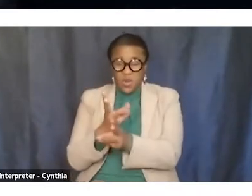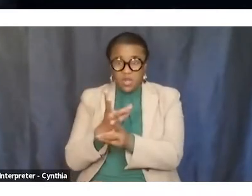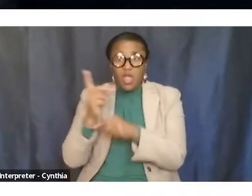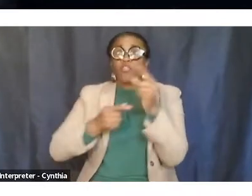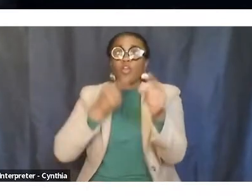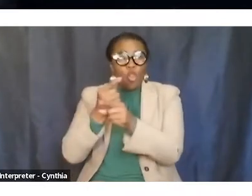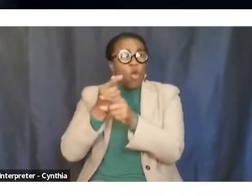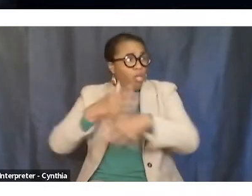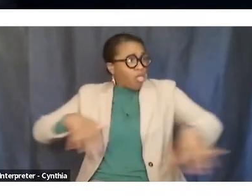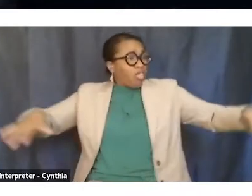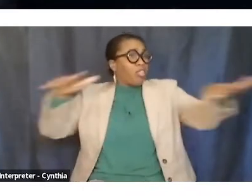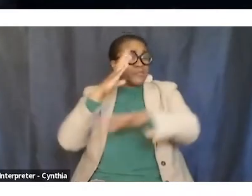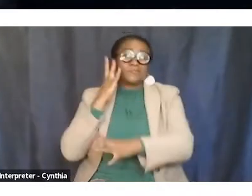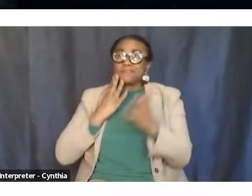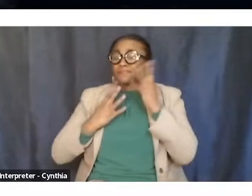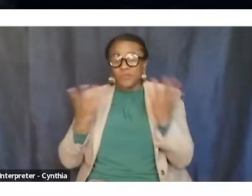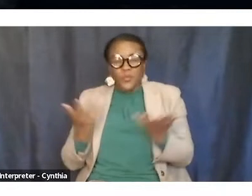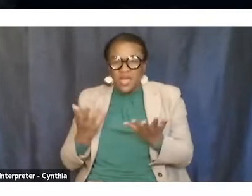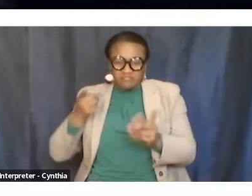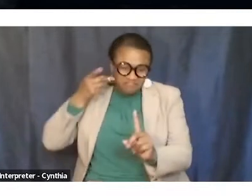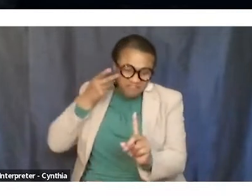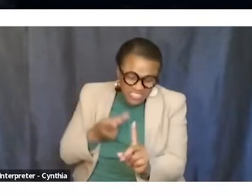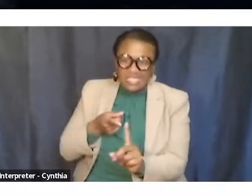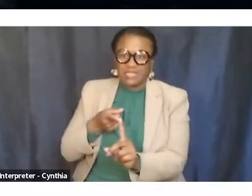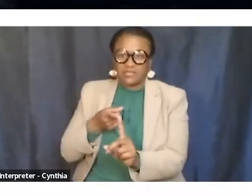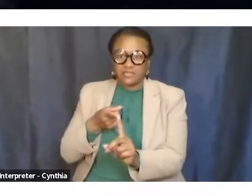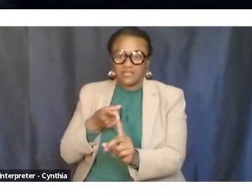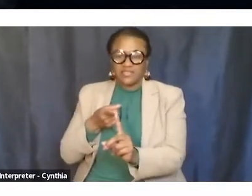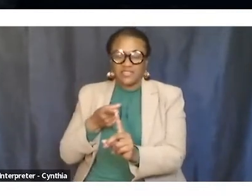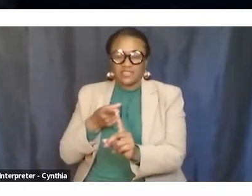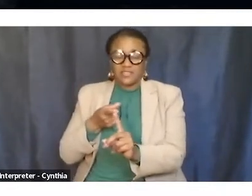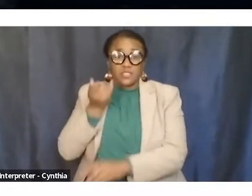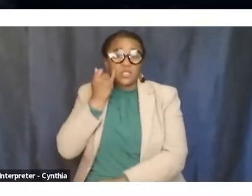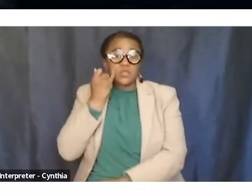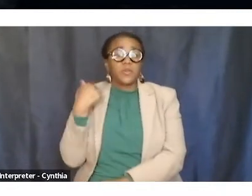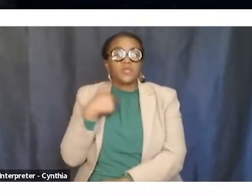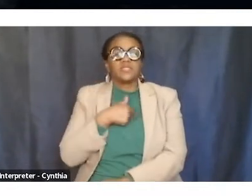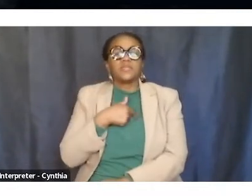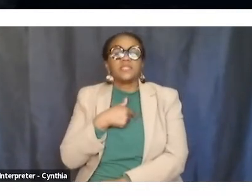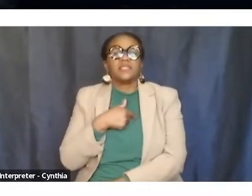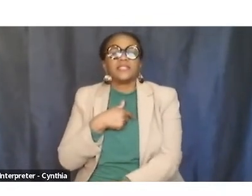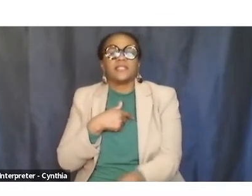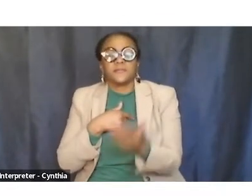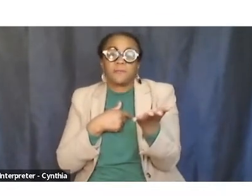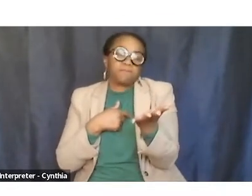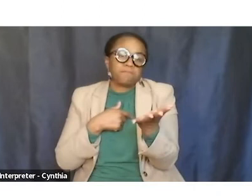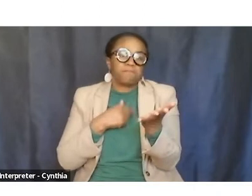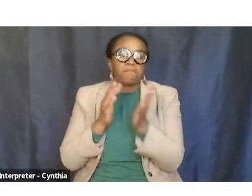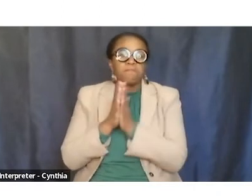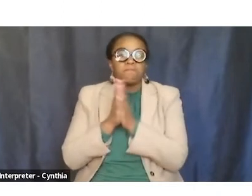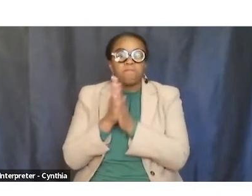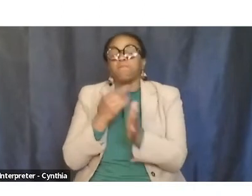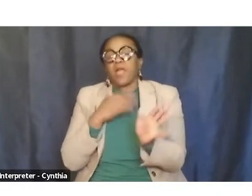is experiencing. So if we go into, well, I